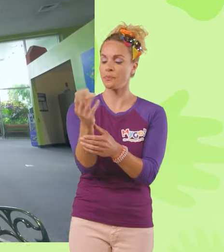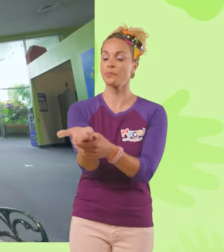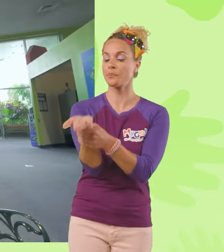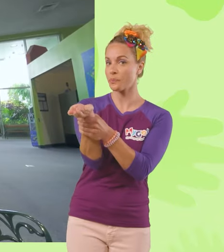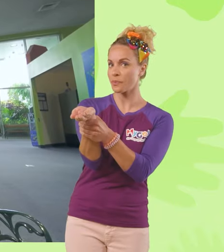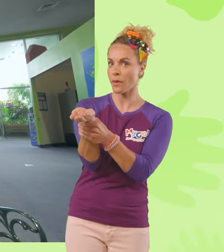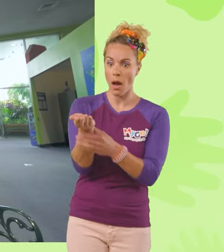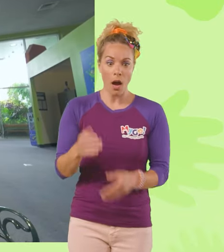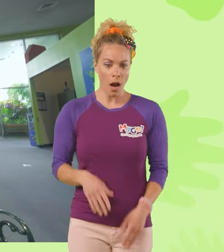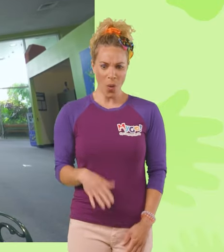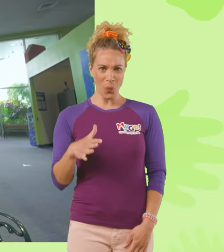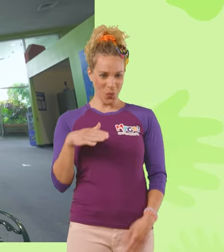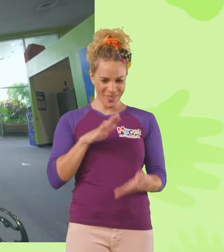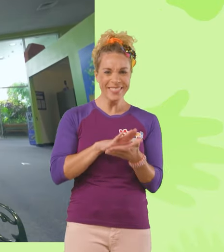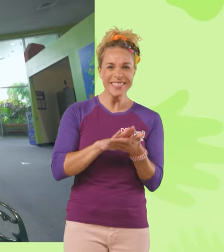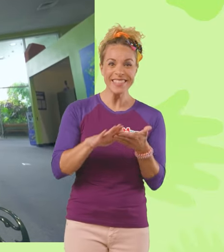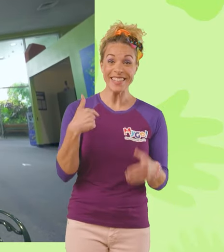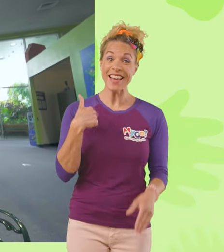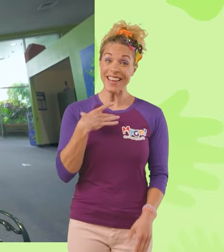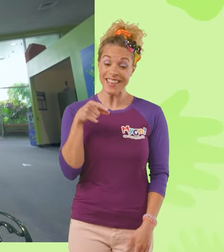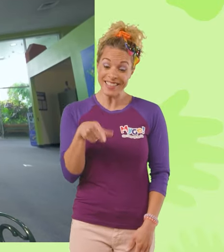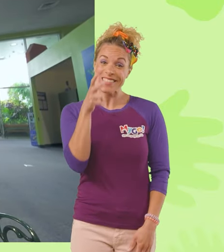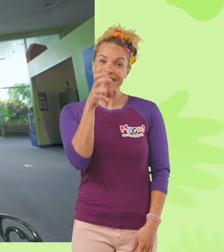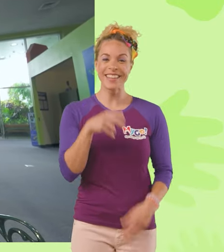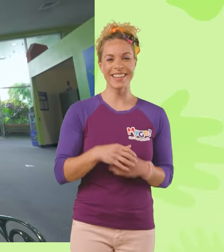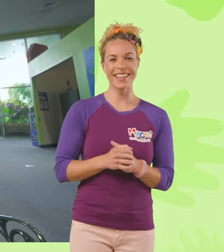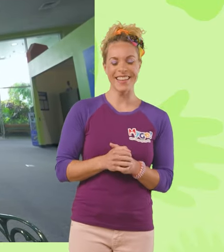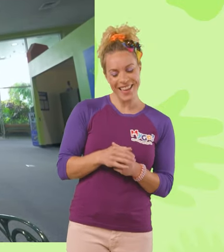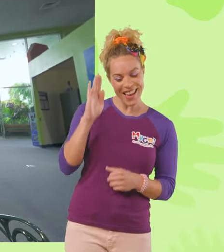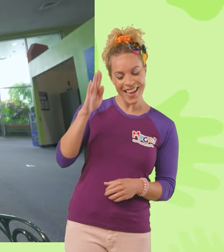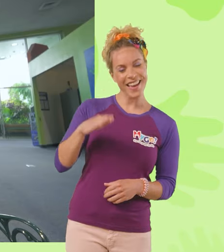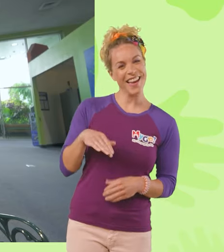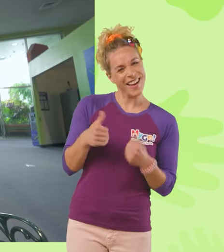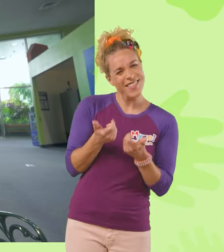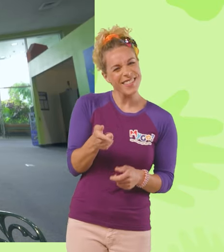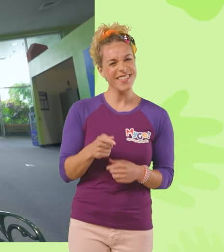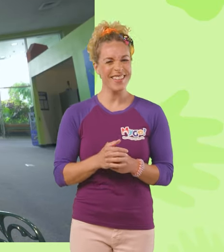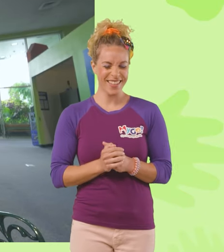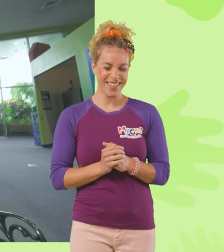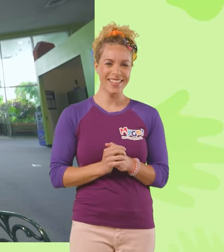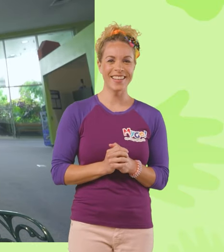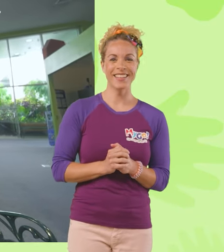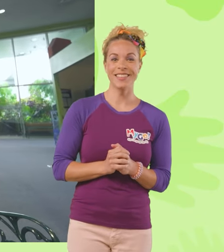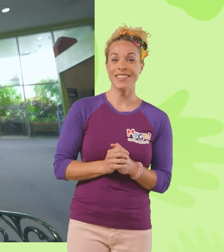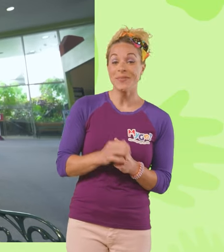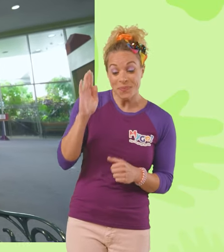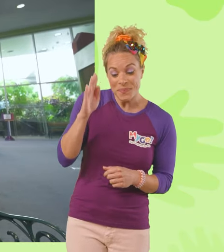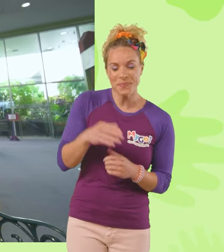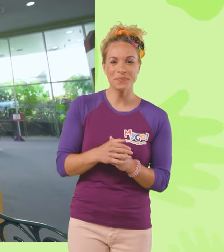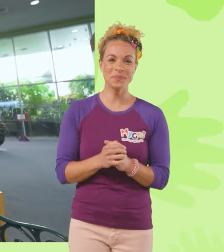There you go. Oh, that's nice! I like this cockroach. Hey! How are you? Hey!